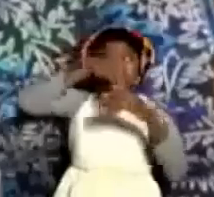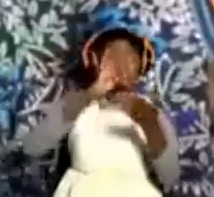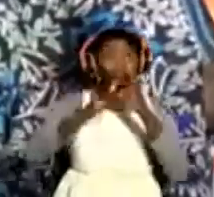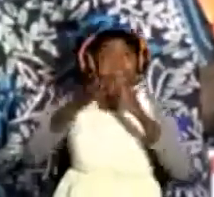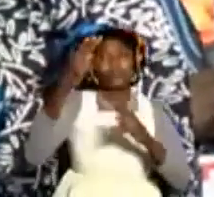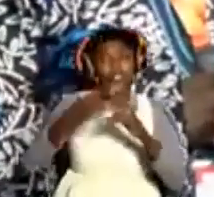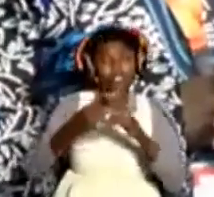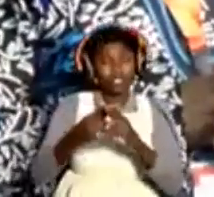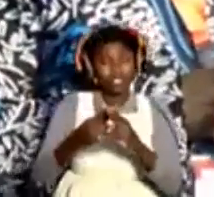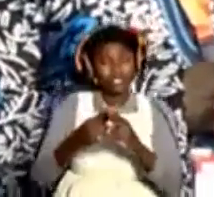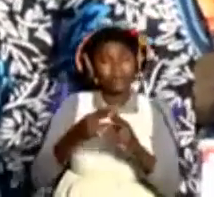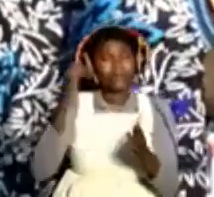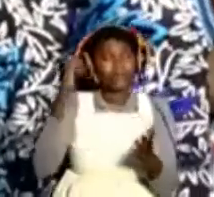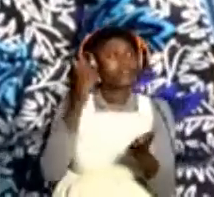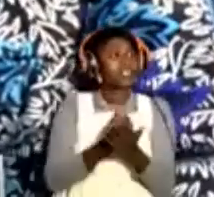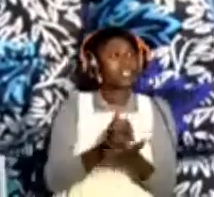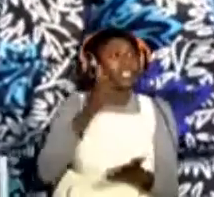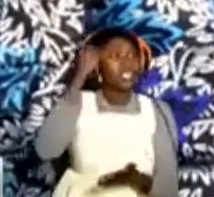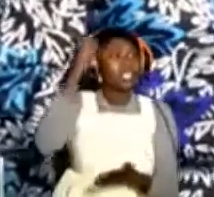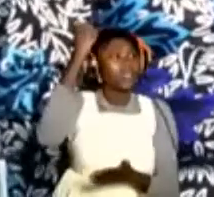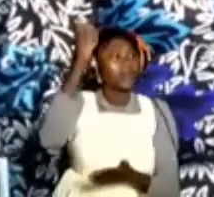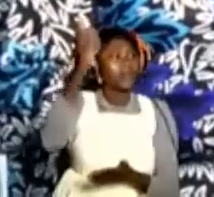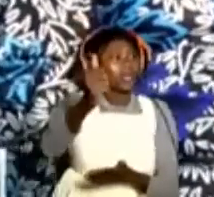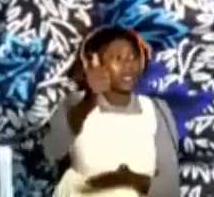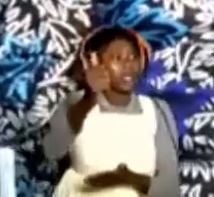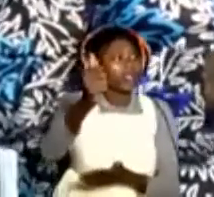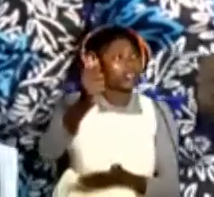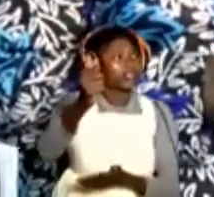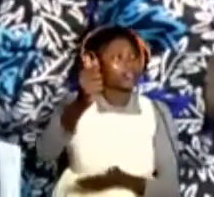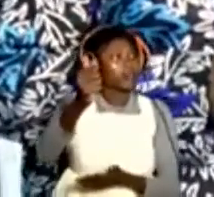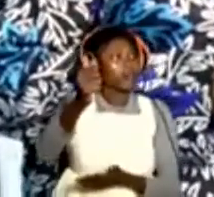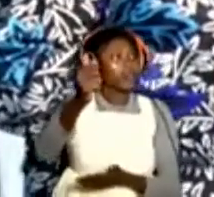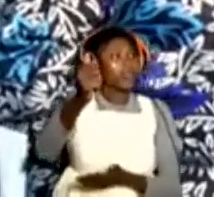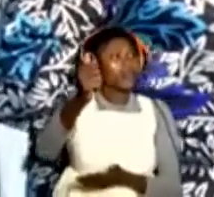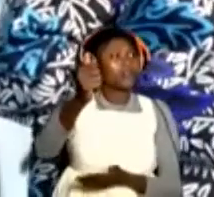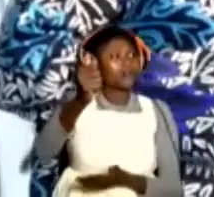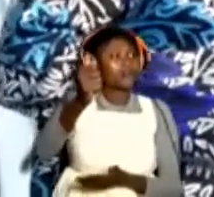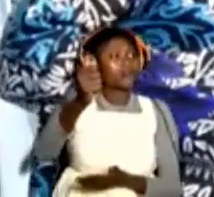sustenance in the mighty name of Jesus.